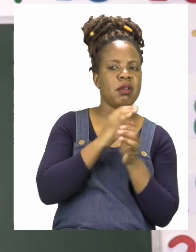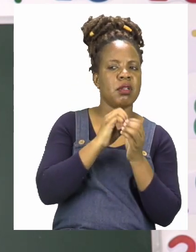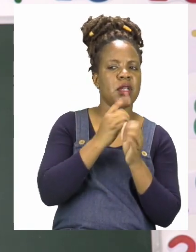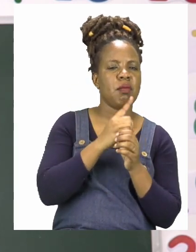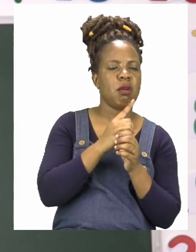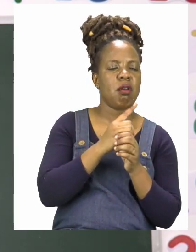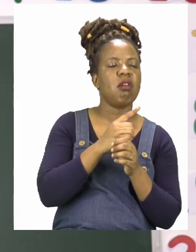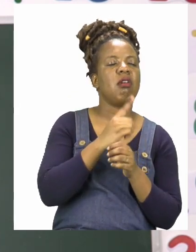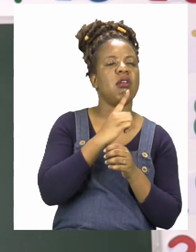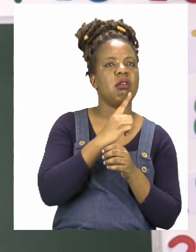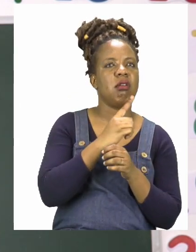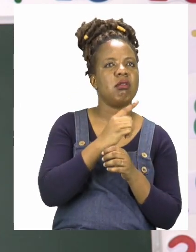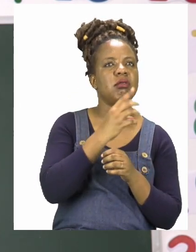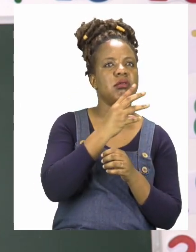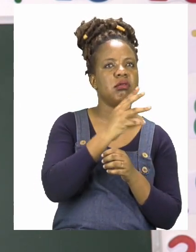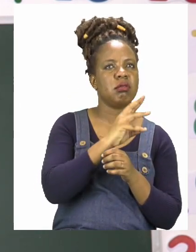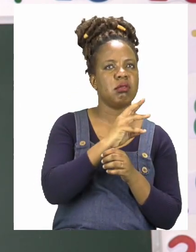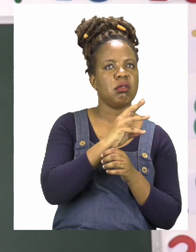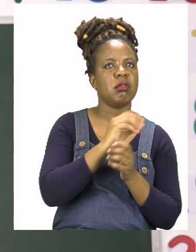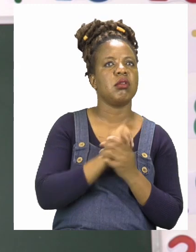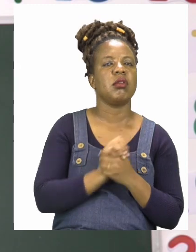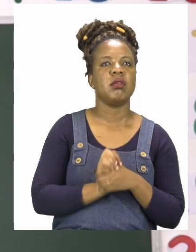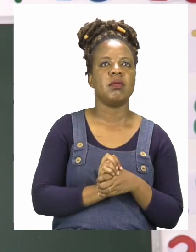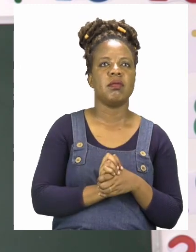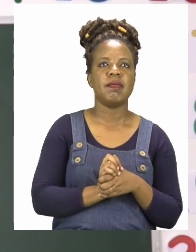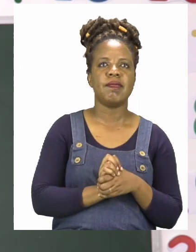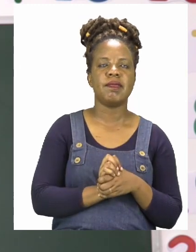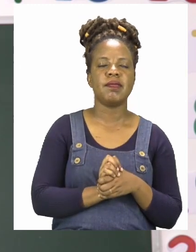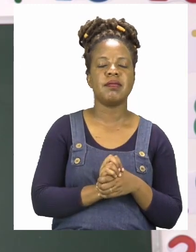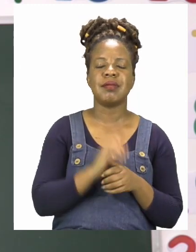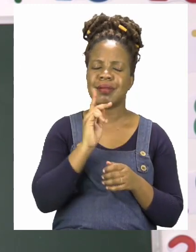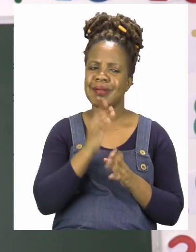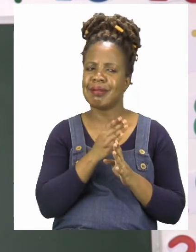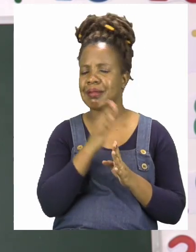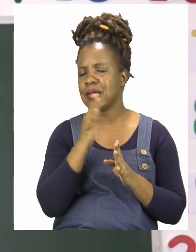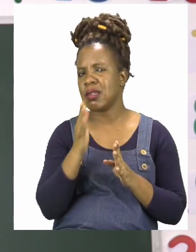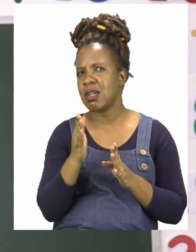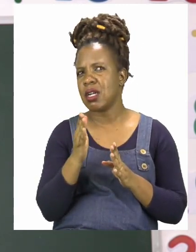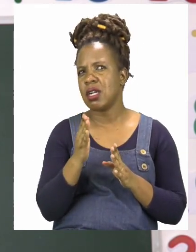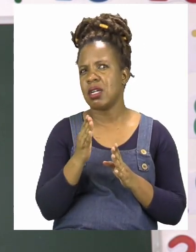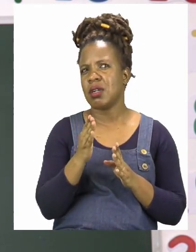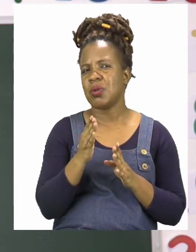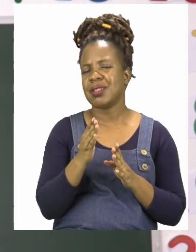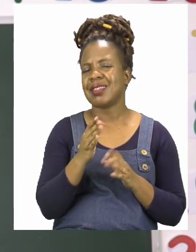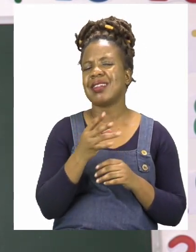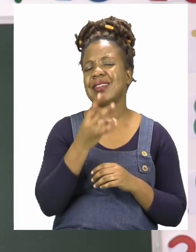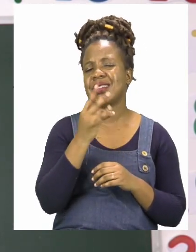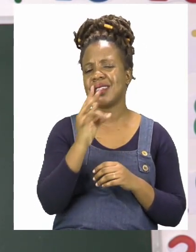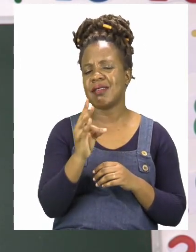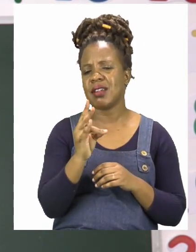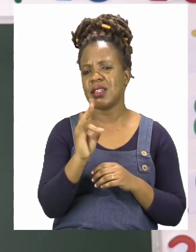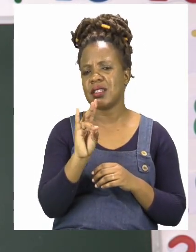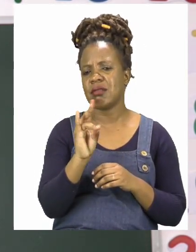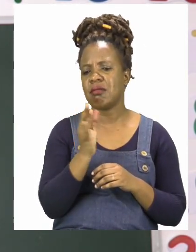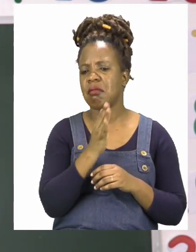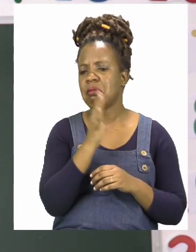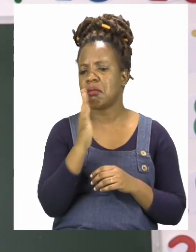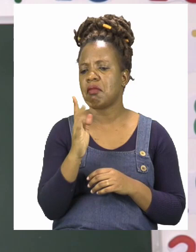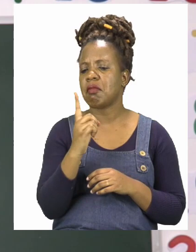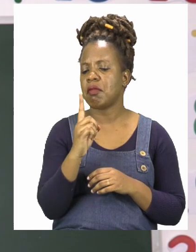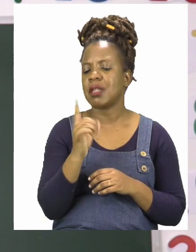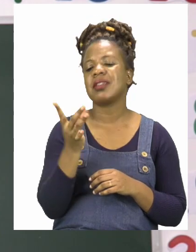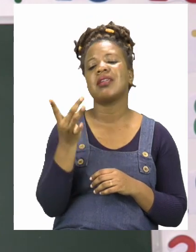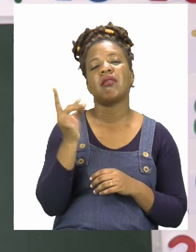can say 36. And the same for the one behind. We know that after